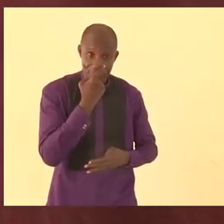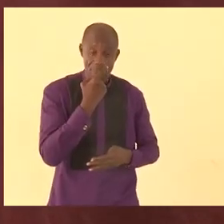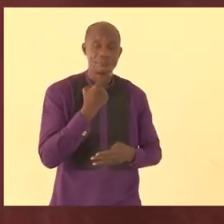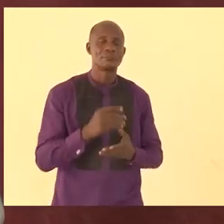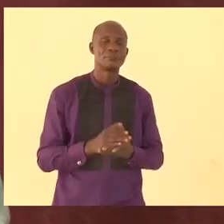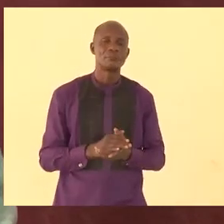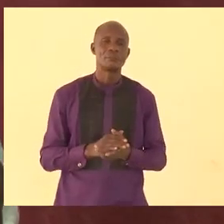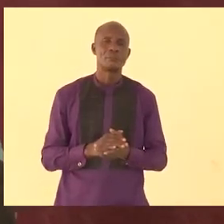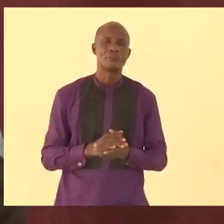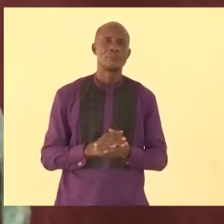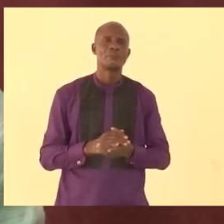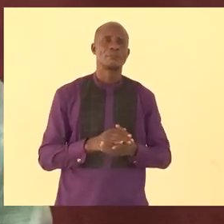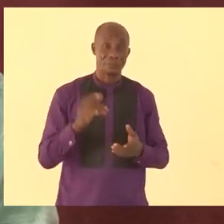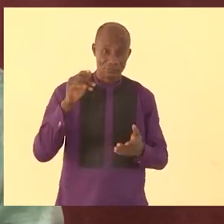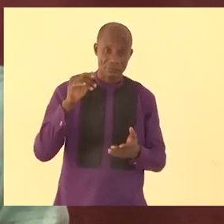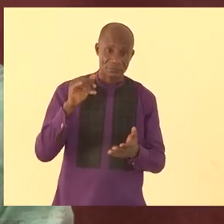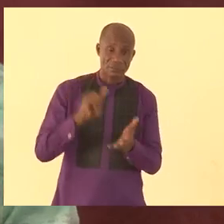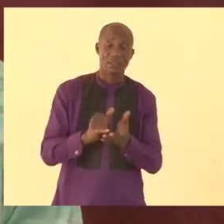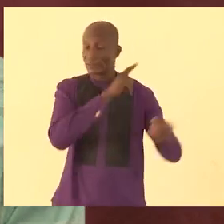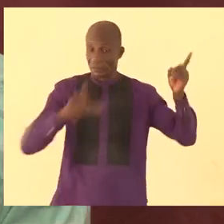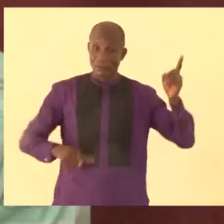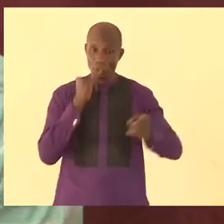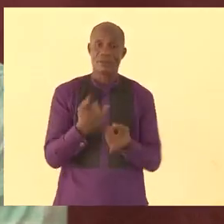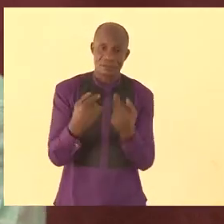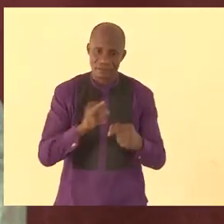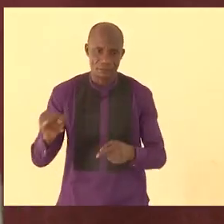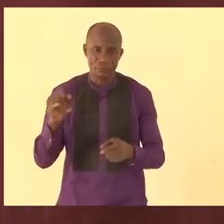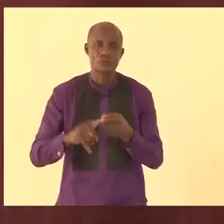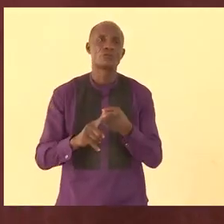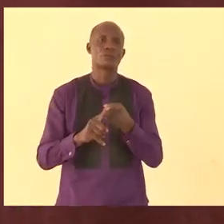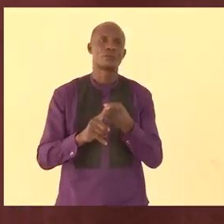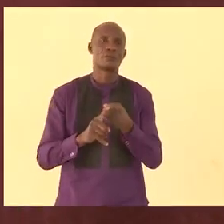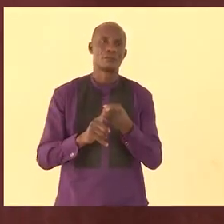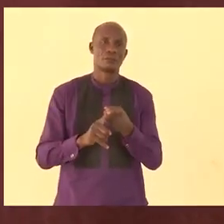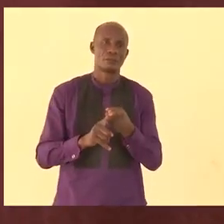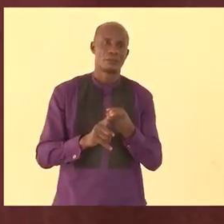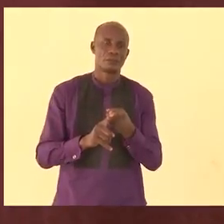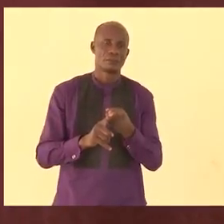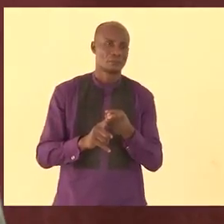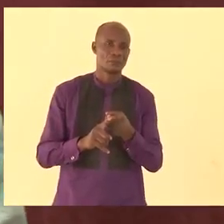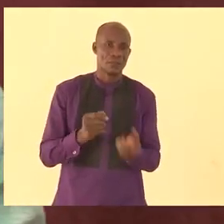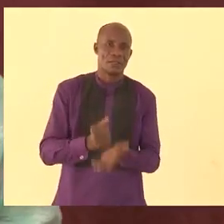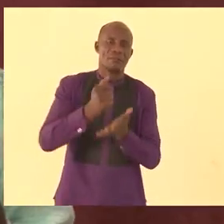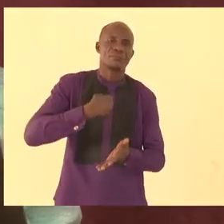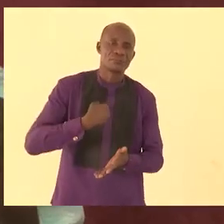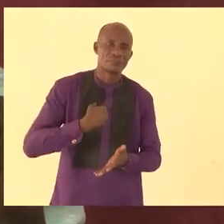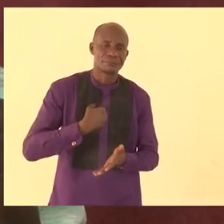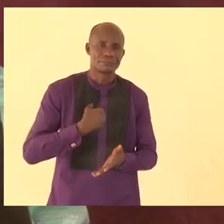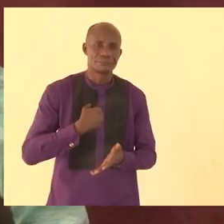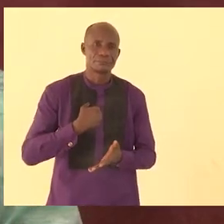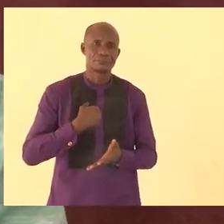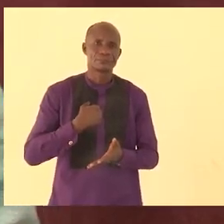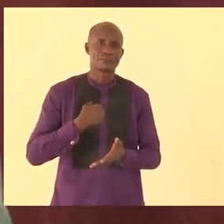the verse that followed, that for the Lord is coming. And that the Lord is coming to attend to my needs. The Lord is coming